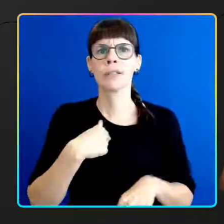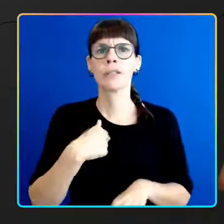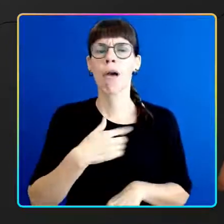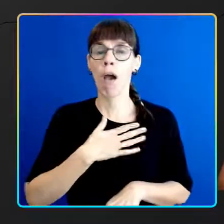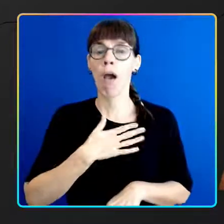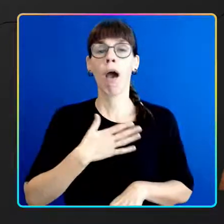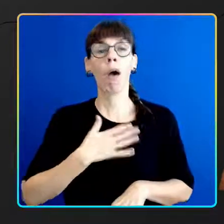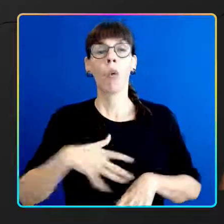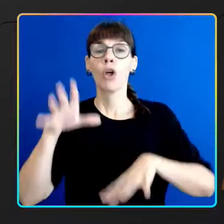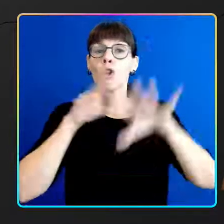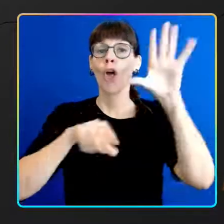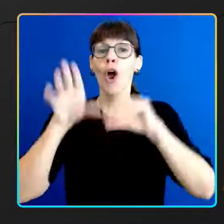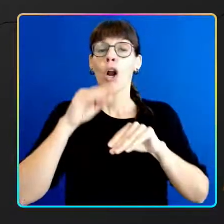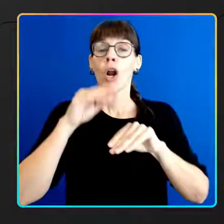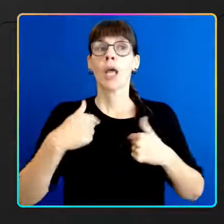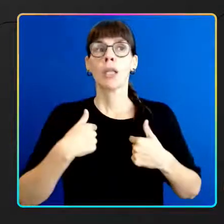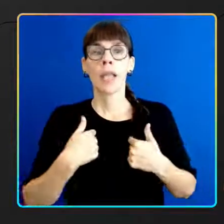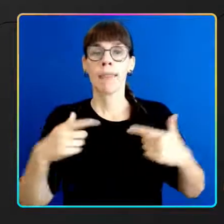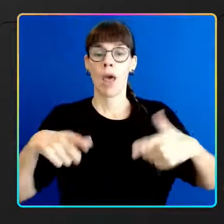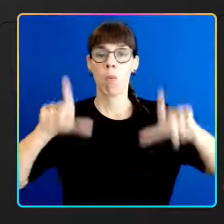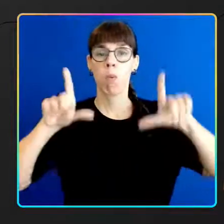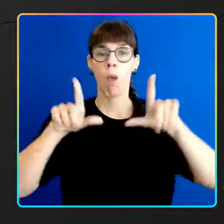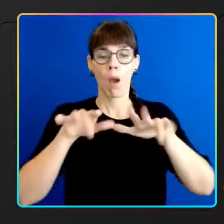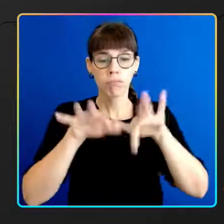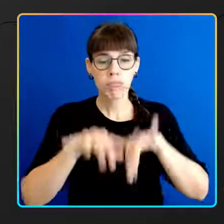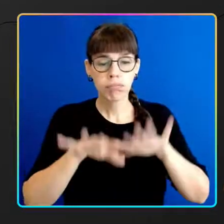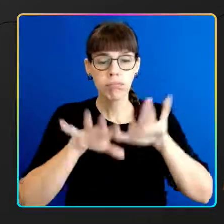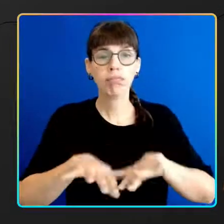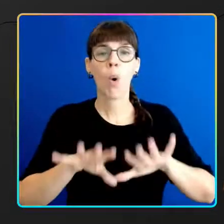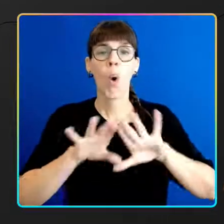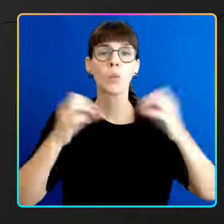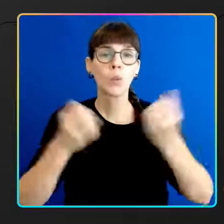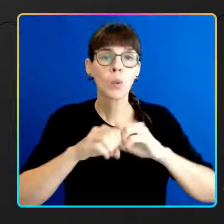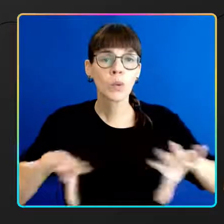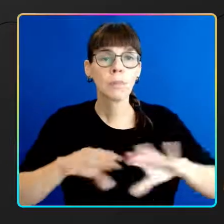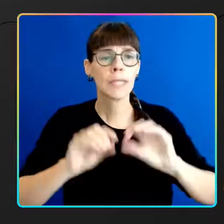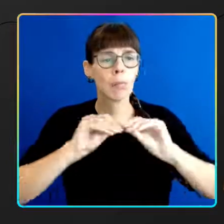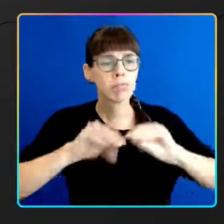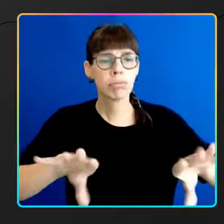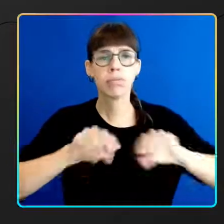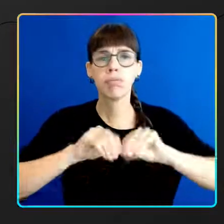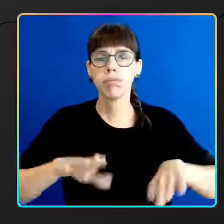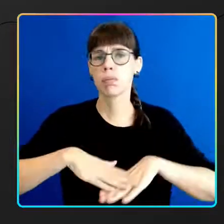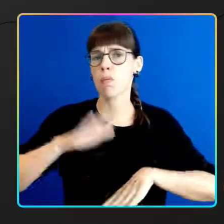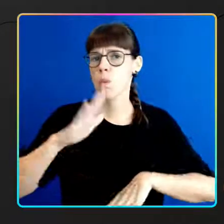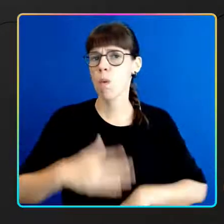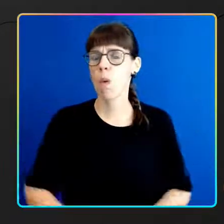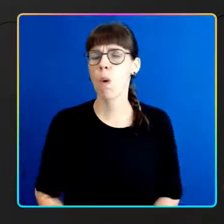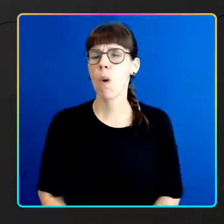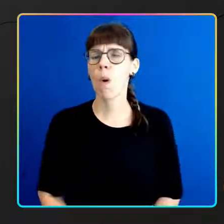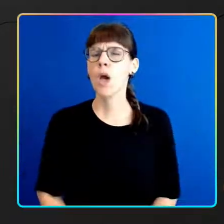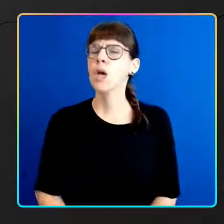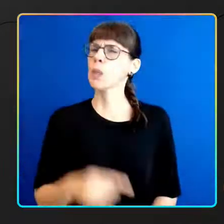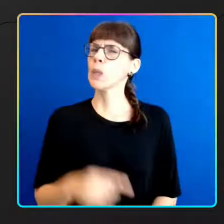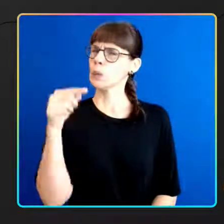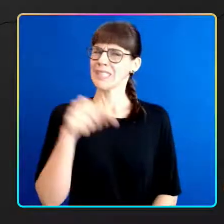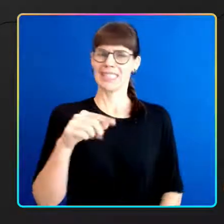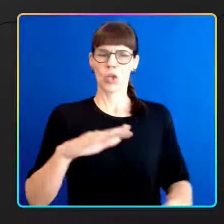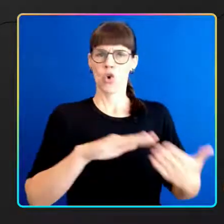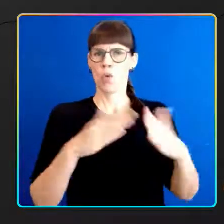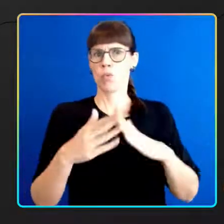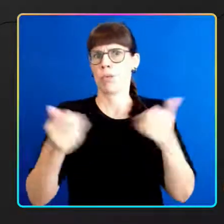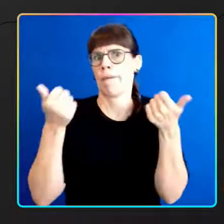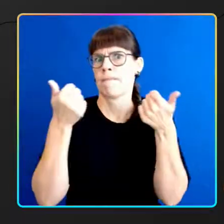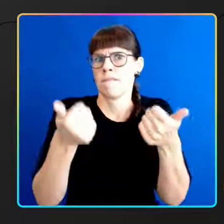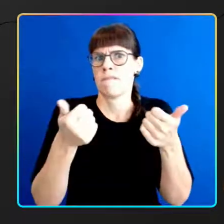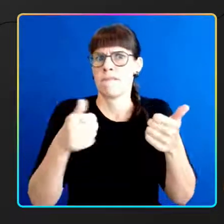of write a blog post or share it in social media with other people. So I really love this community space and also